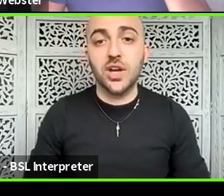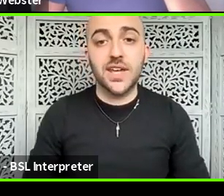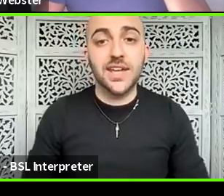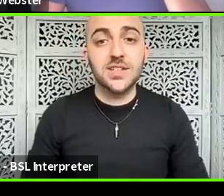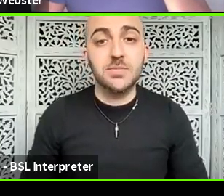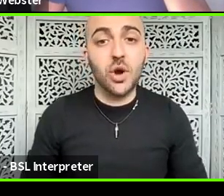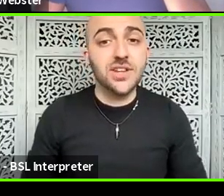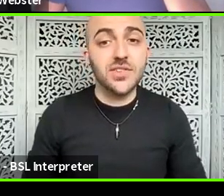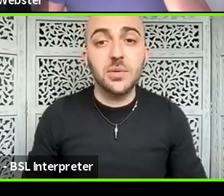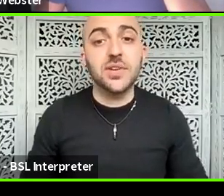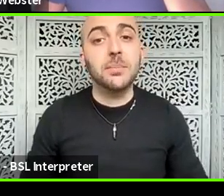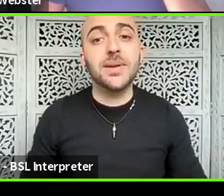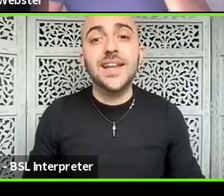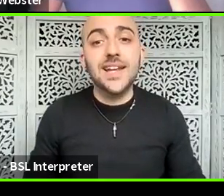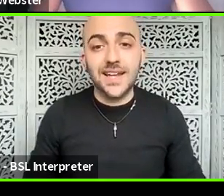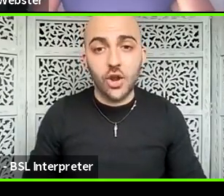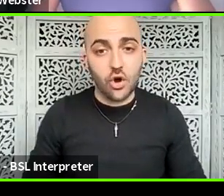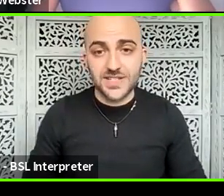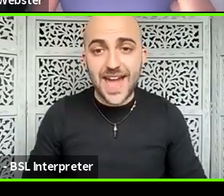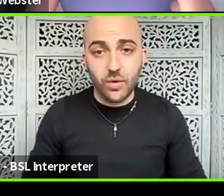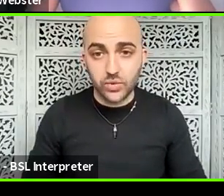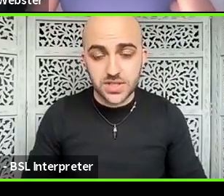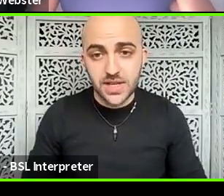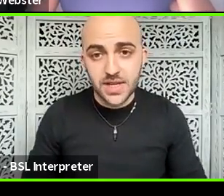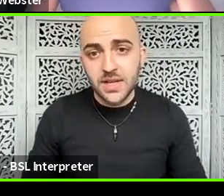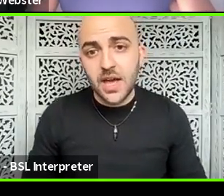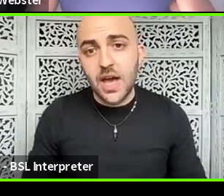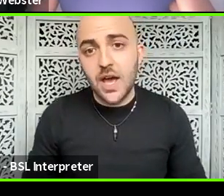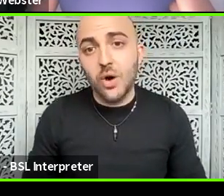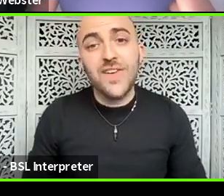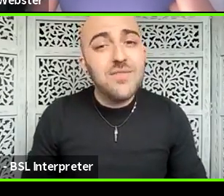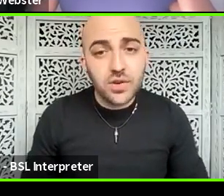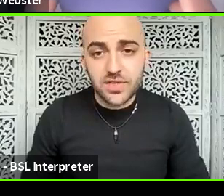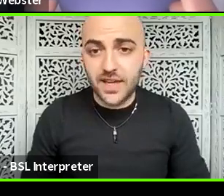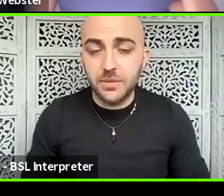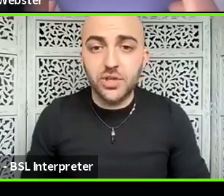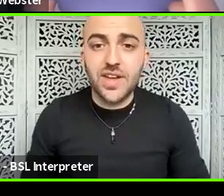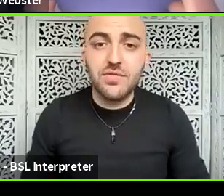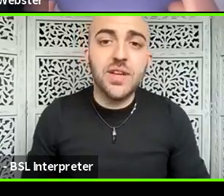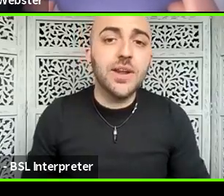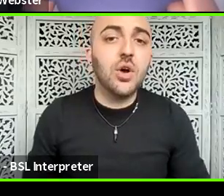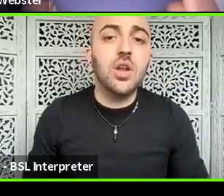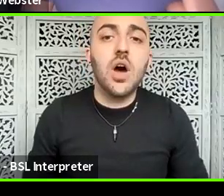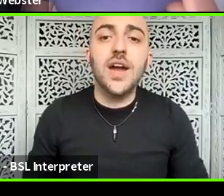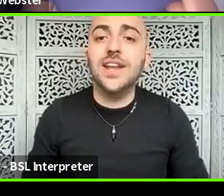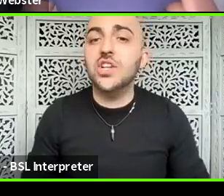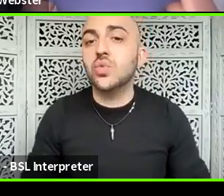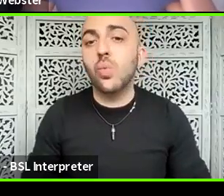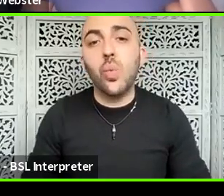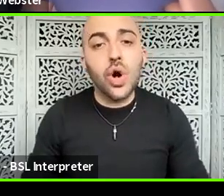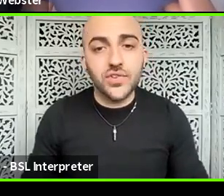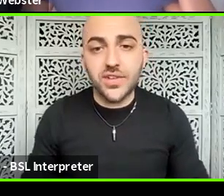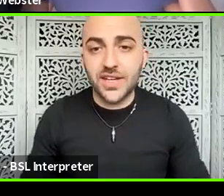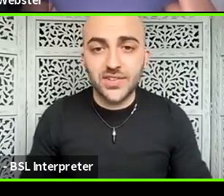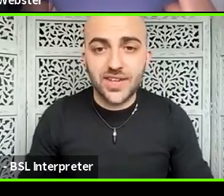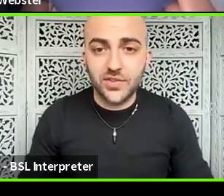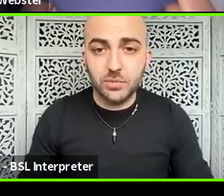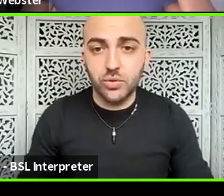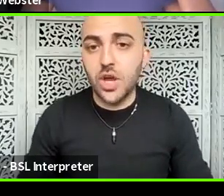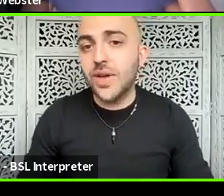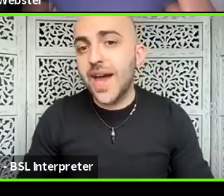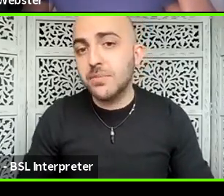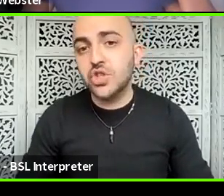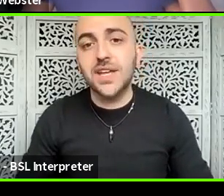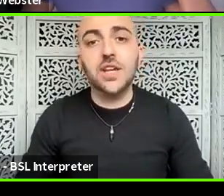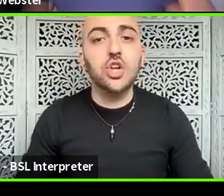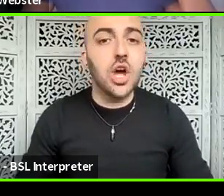was working, and to be honest, I was completely locked out of everything because everything went online and it just wasn't